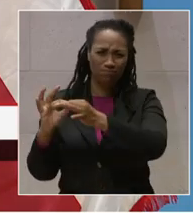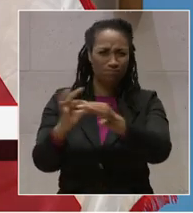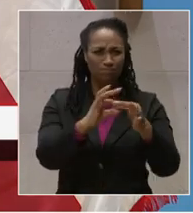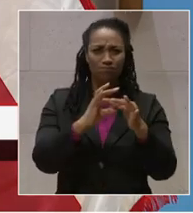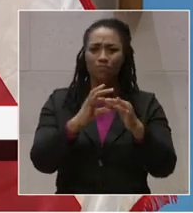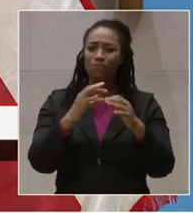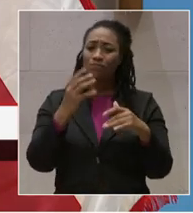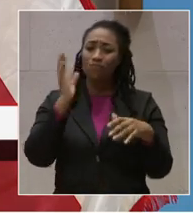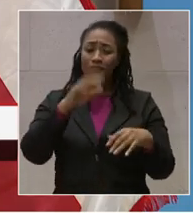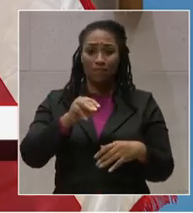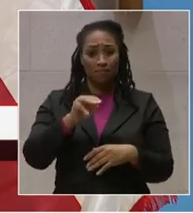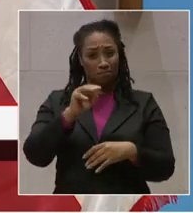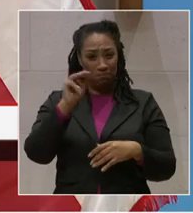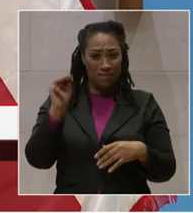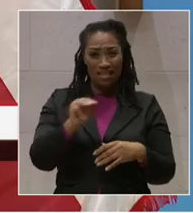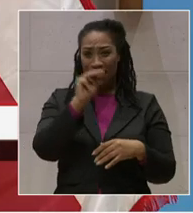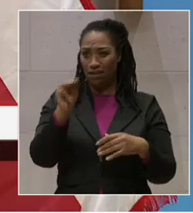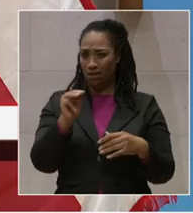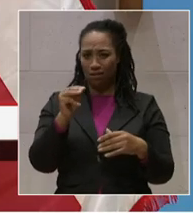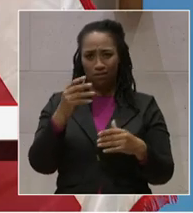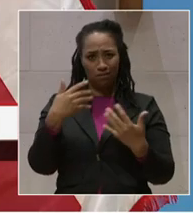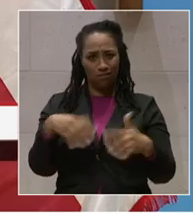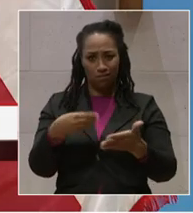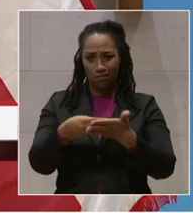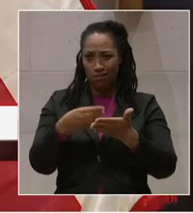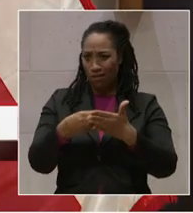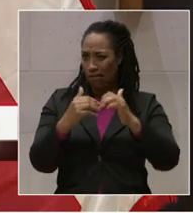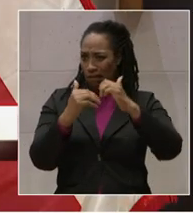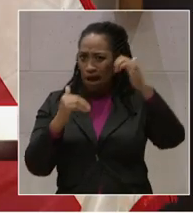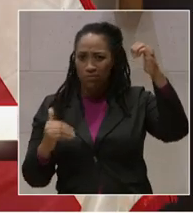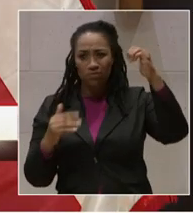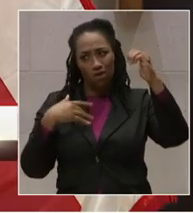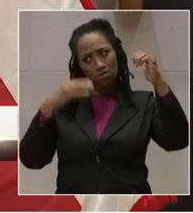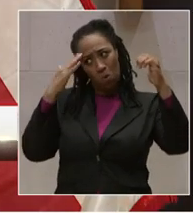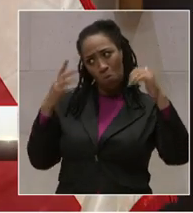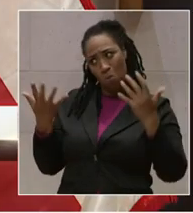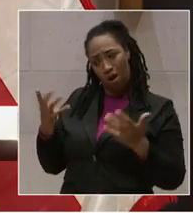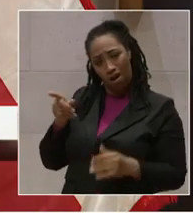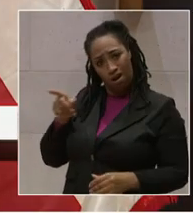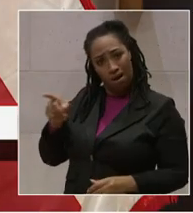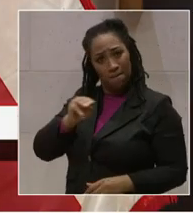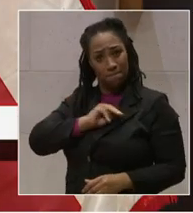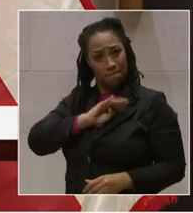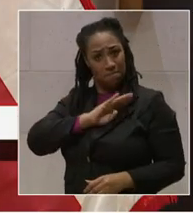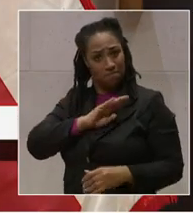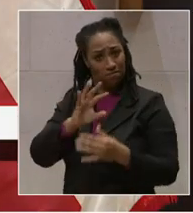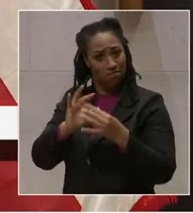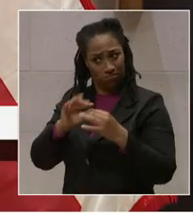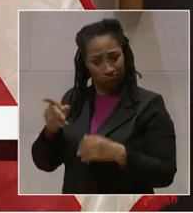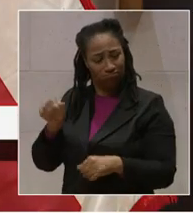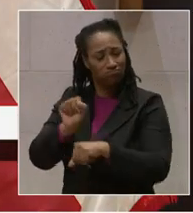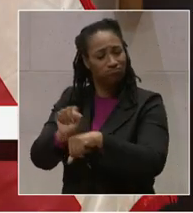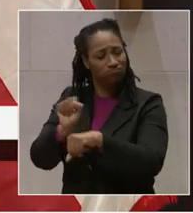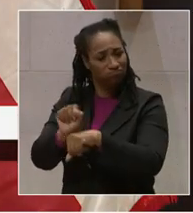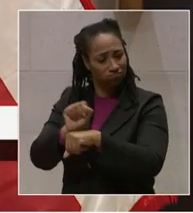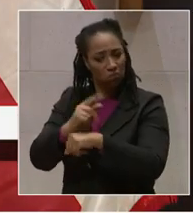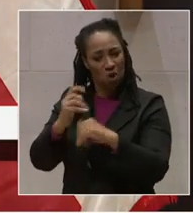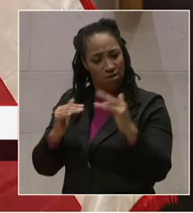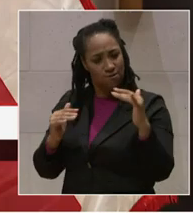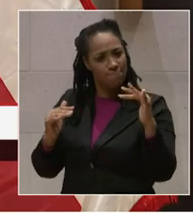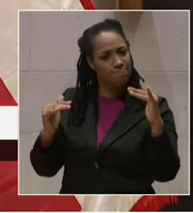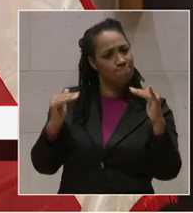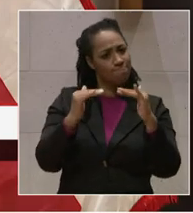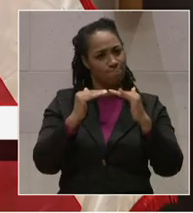goal, and we're going to go to work. And that's what we do at the National League of Cities, and that's what we do at the local